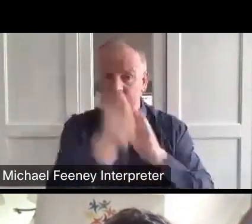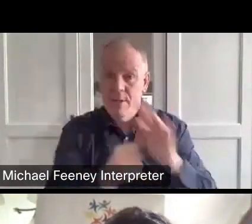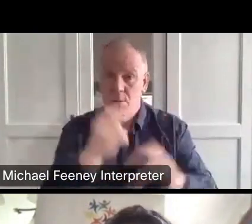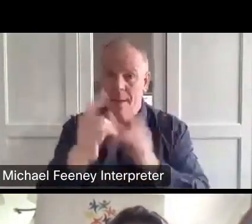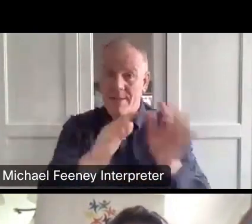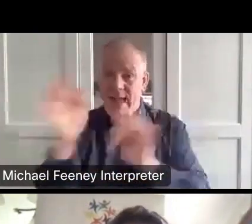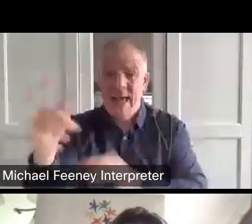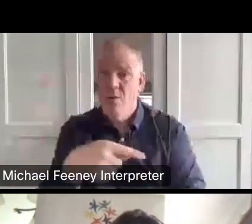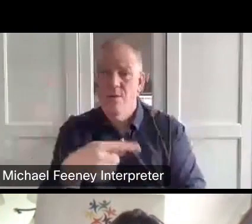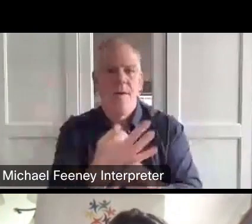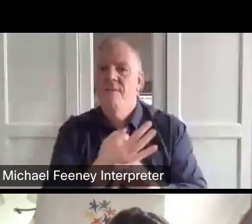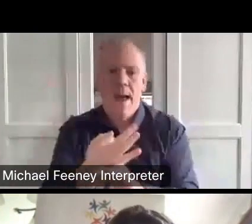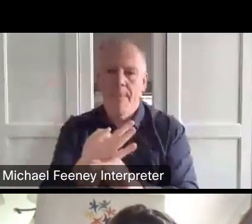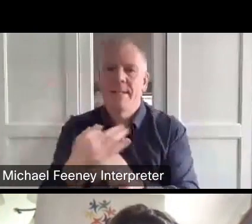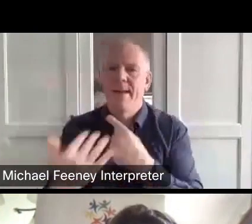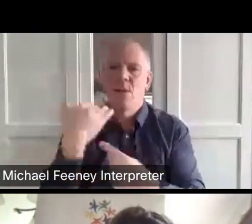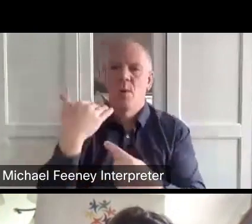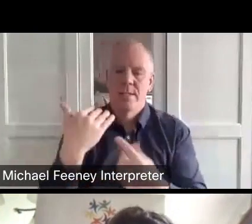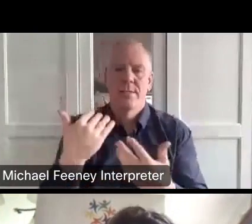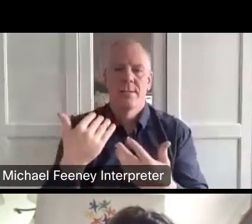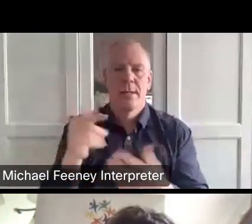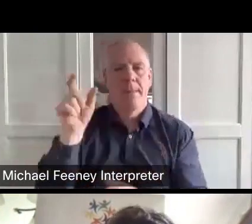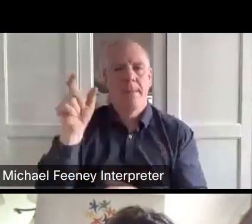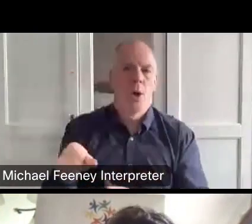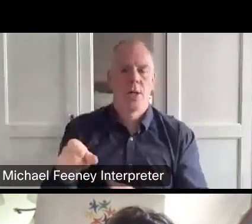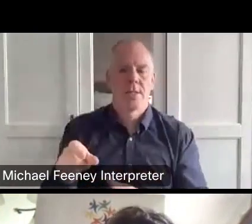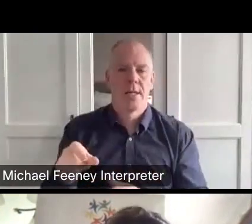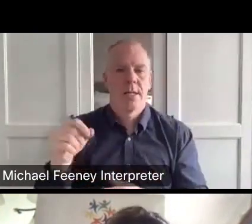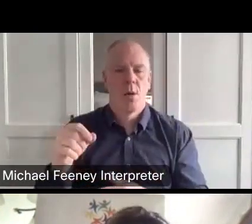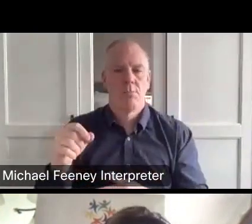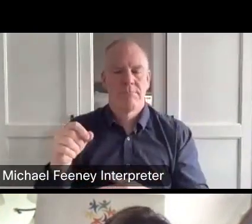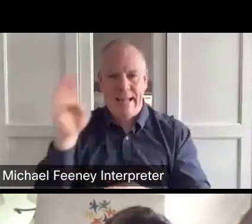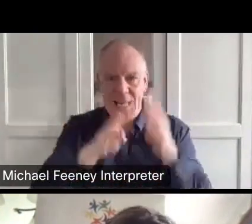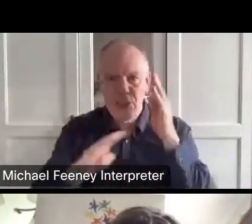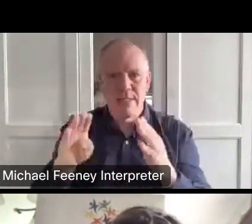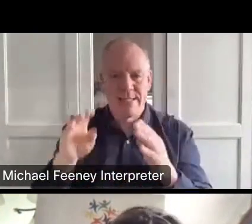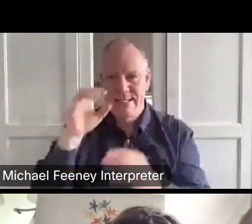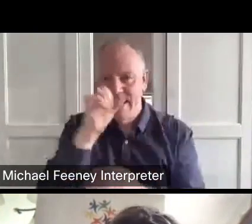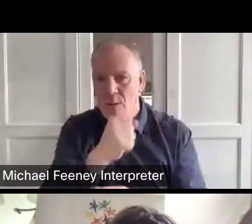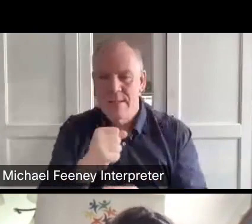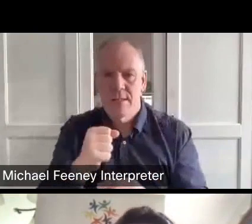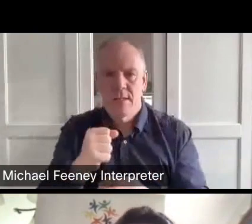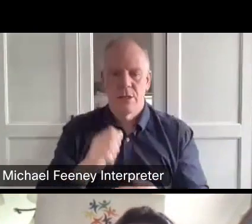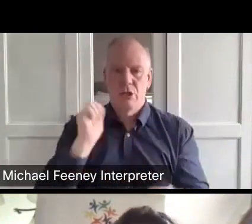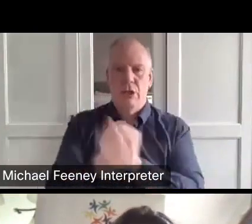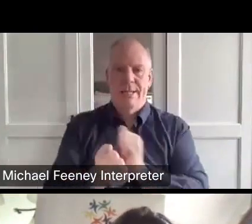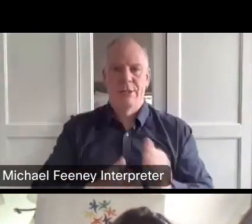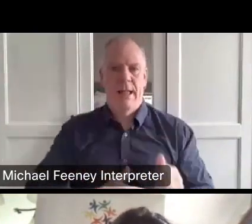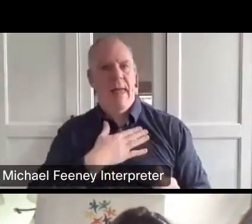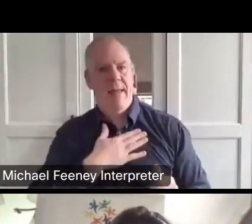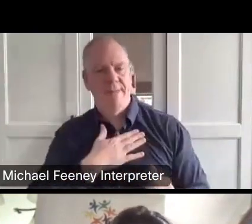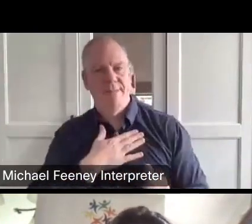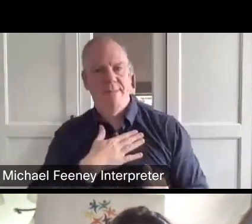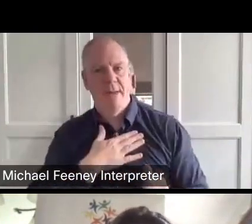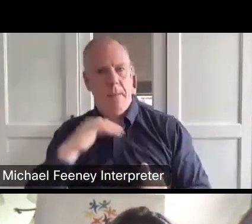You know, it's their families experience that. If somebody is critically wounded or injured, you know, has life-changing injuries as a